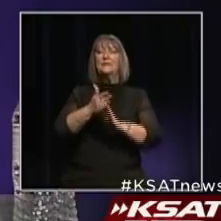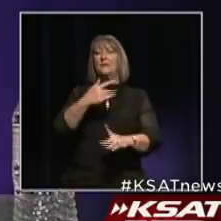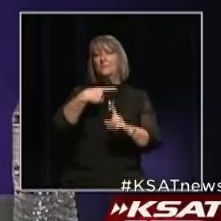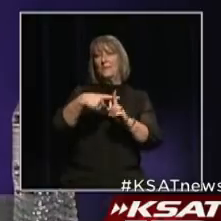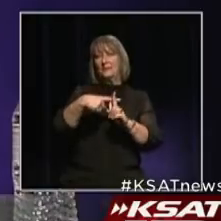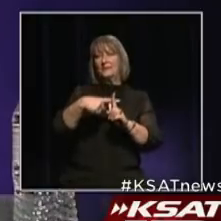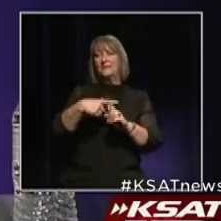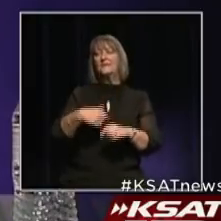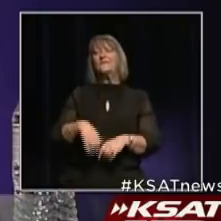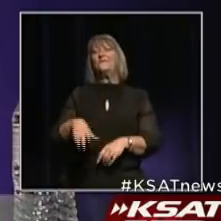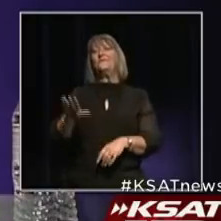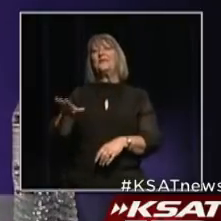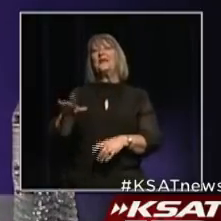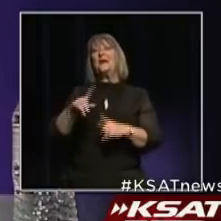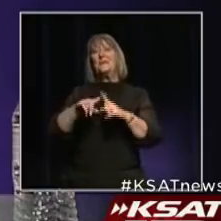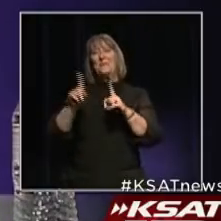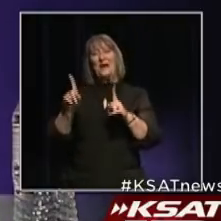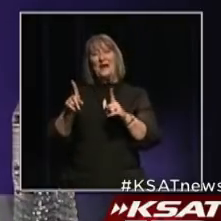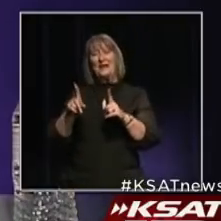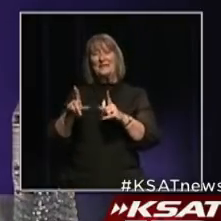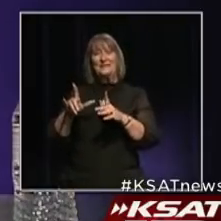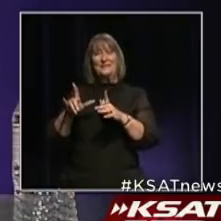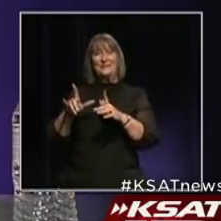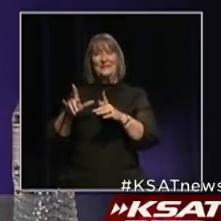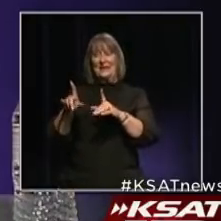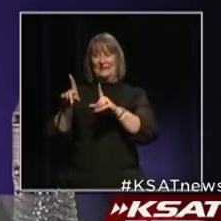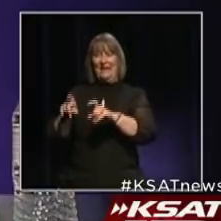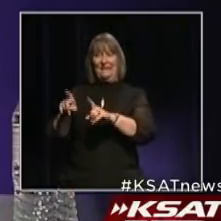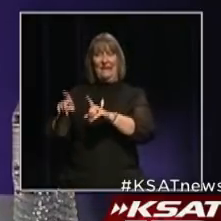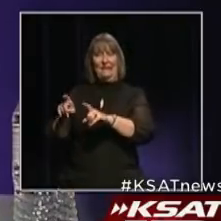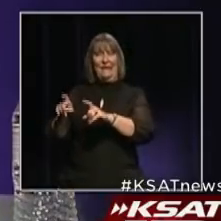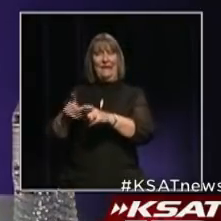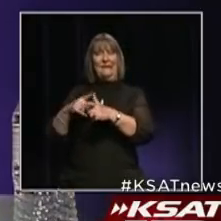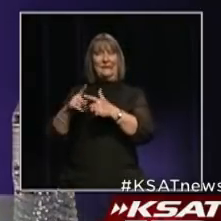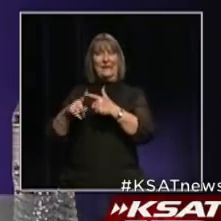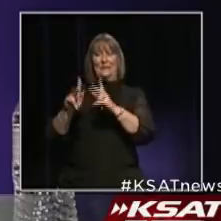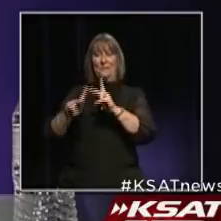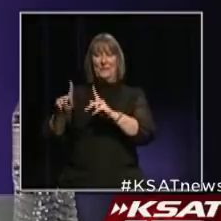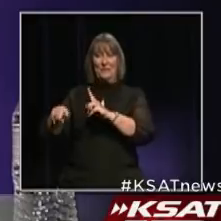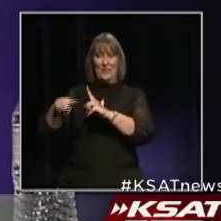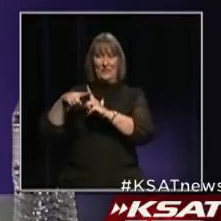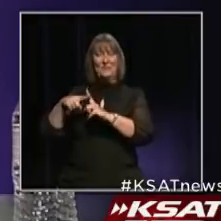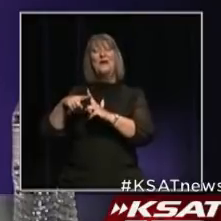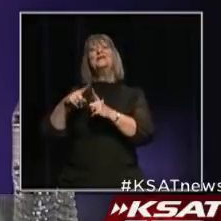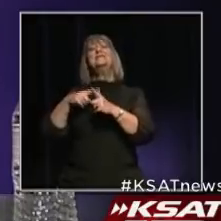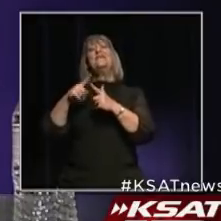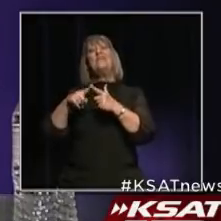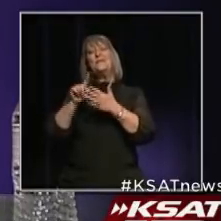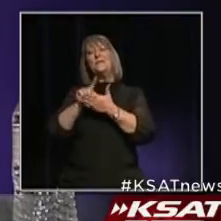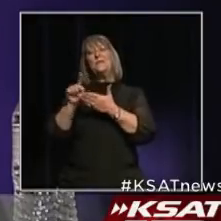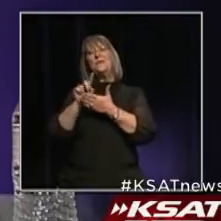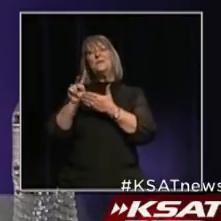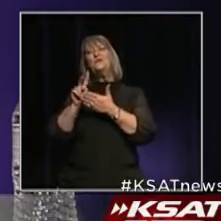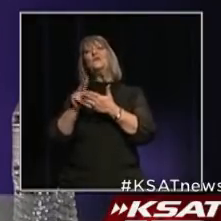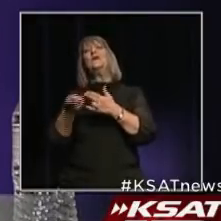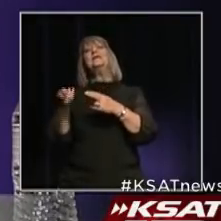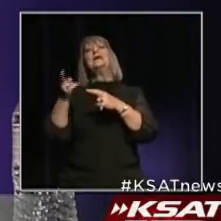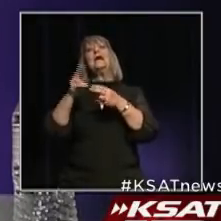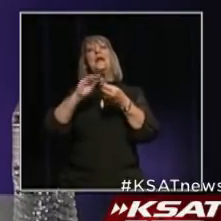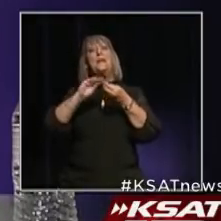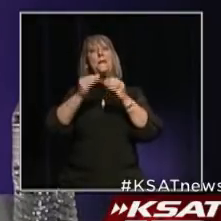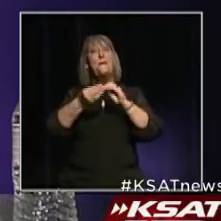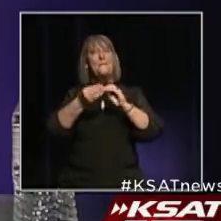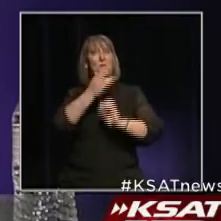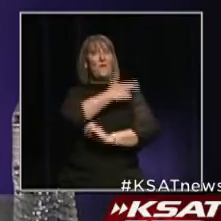some couple of weeks after your big surge in people that are positive. So that's why we're seeing the